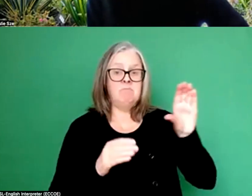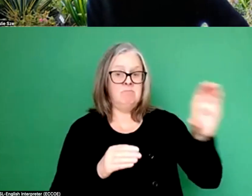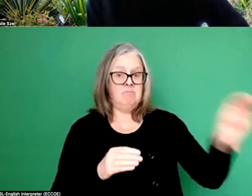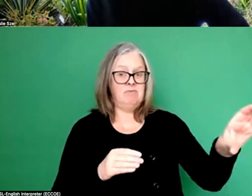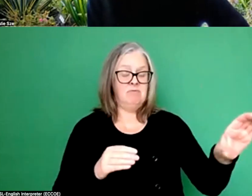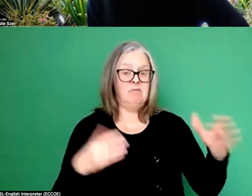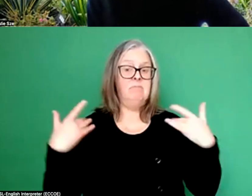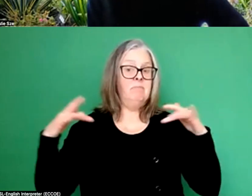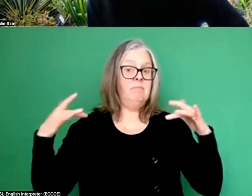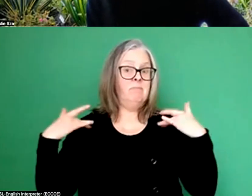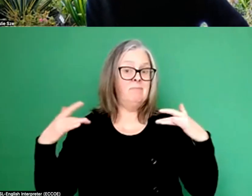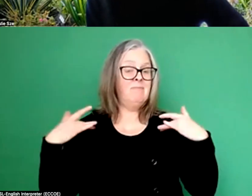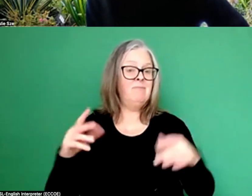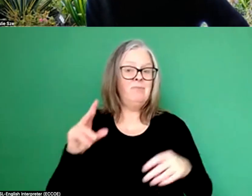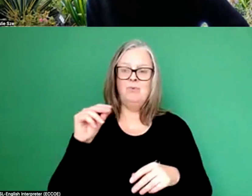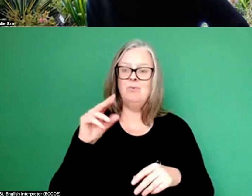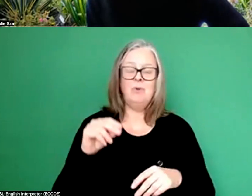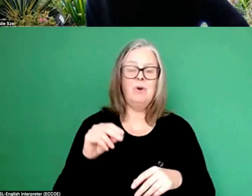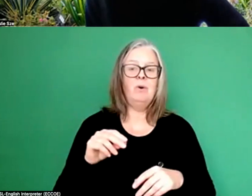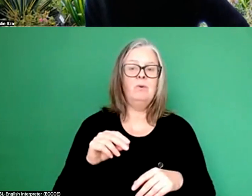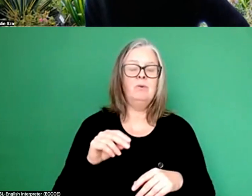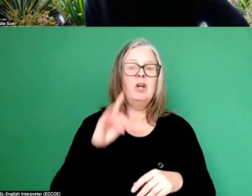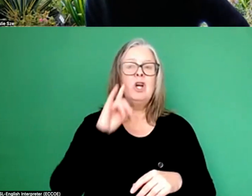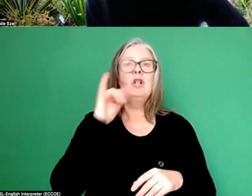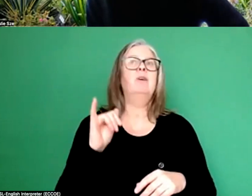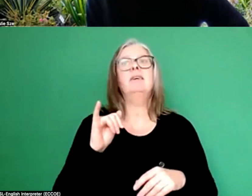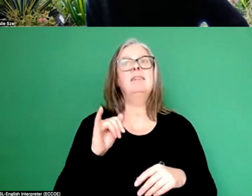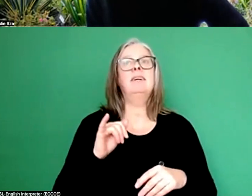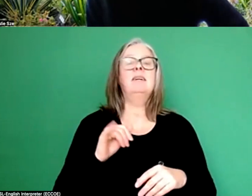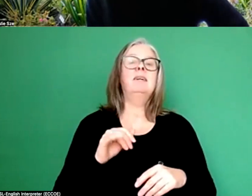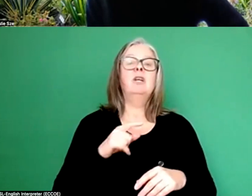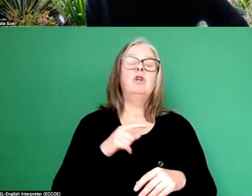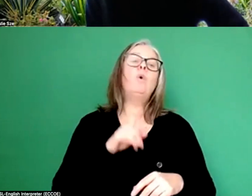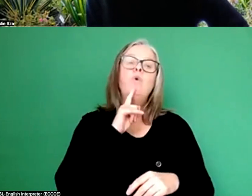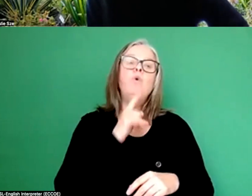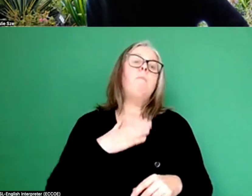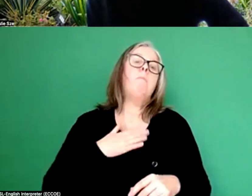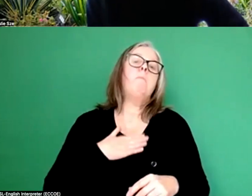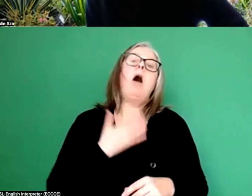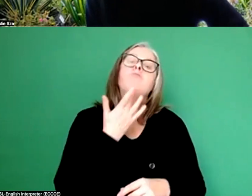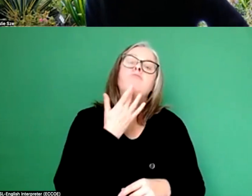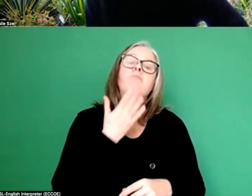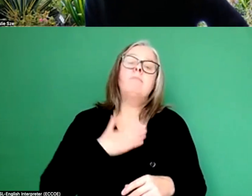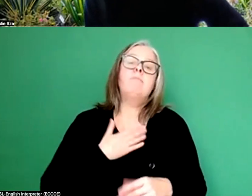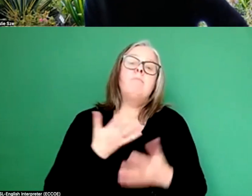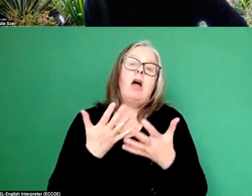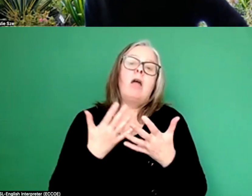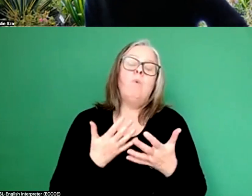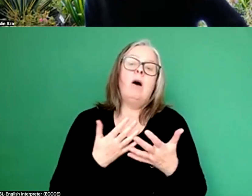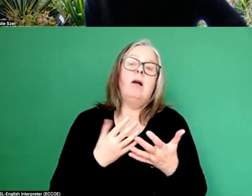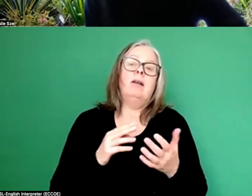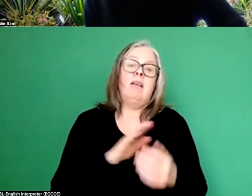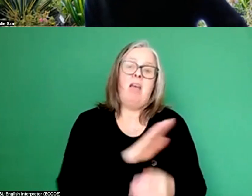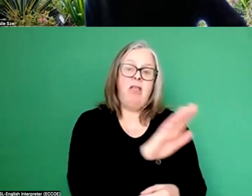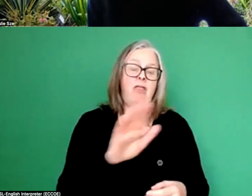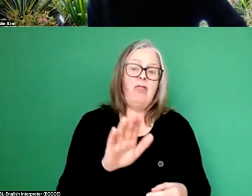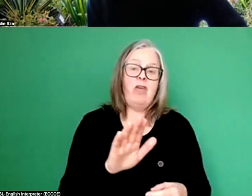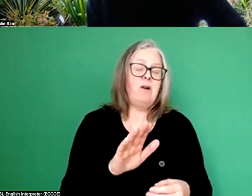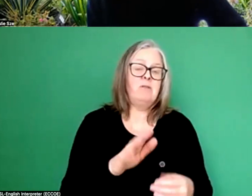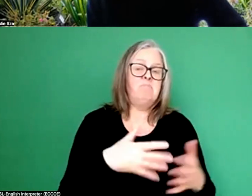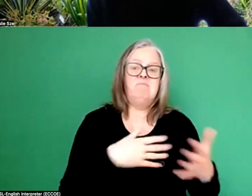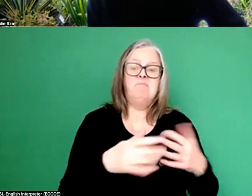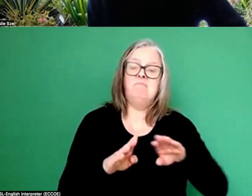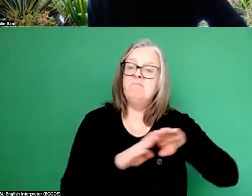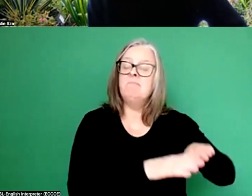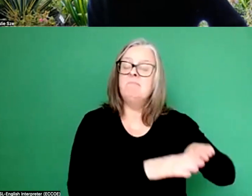you know, your, it's like an indulgence. It's like a middle age indulgence, you know, you like you're paying for it, you know what mean. So anyway,